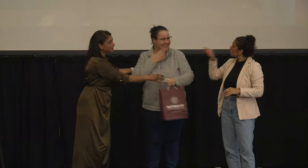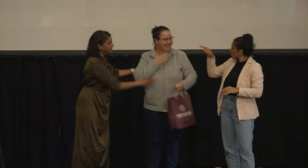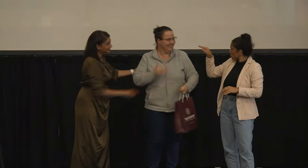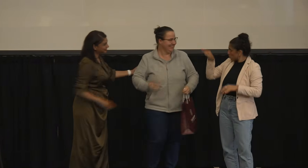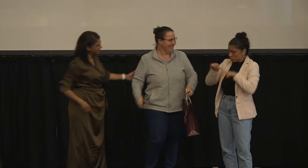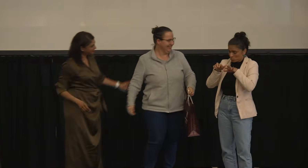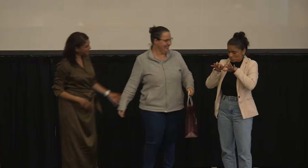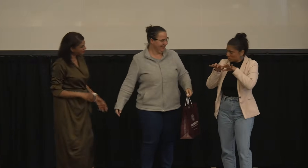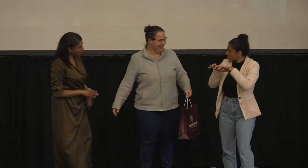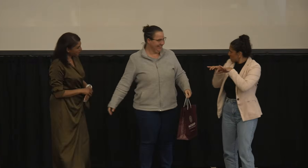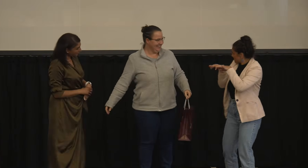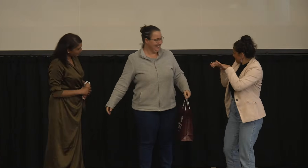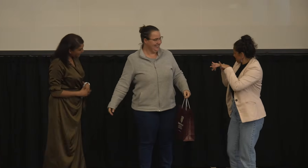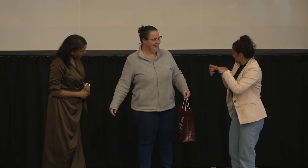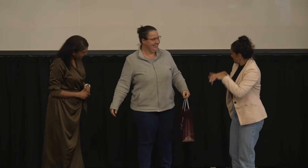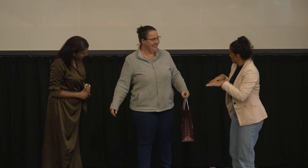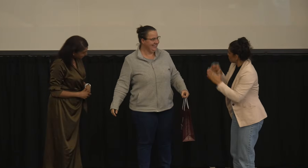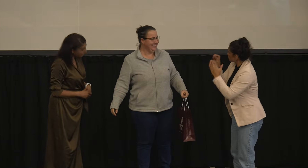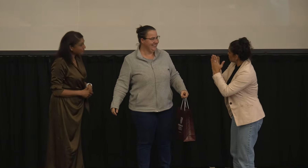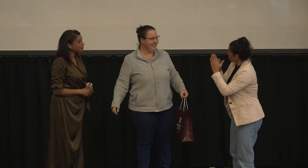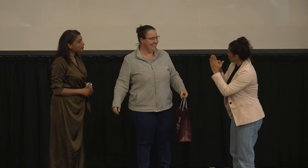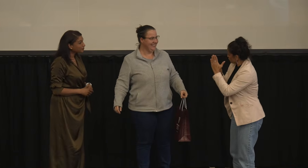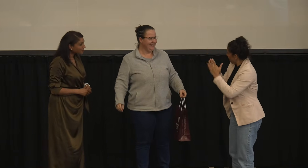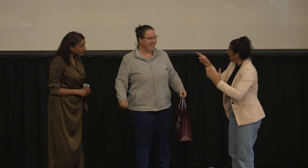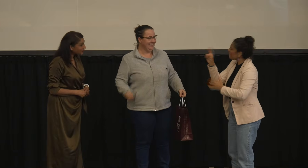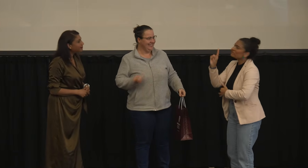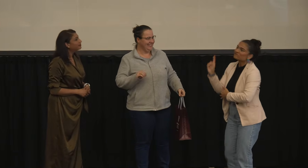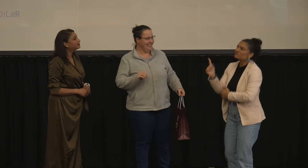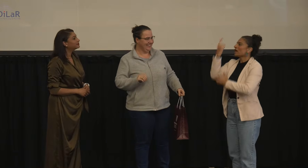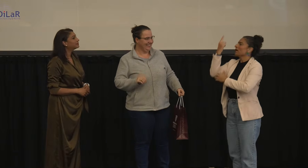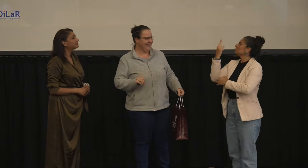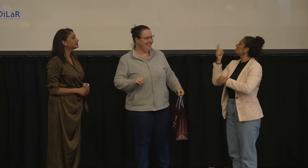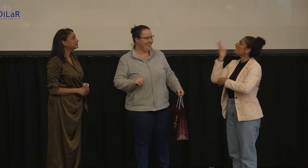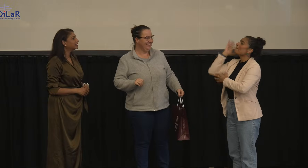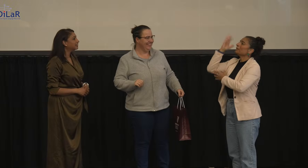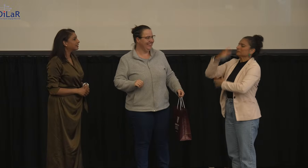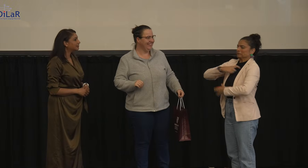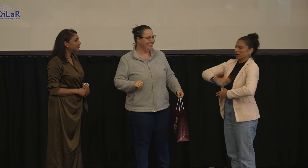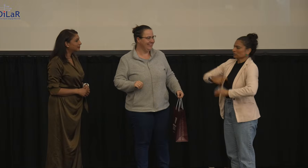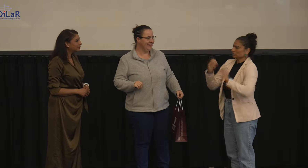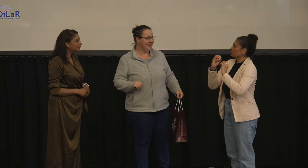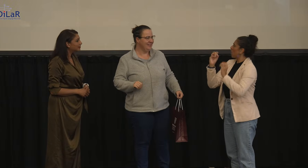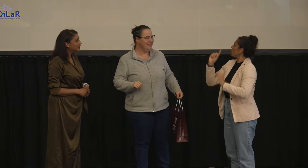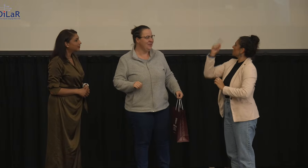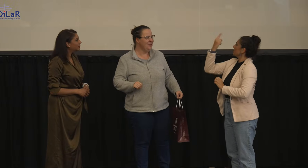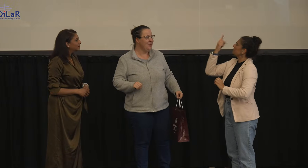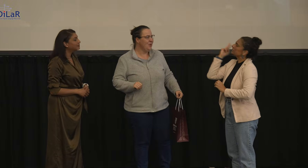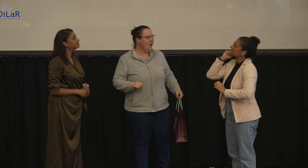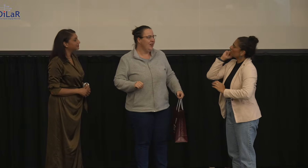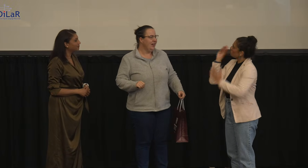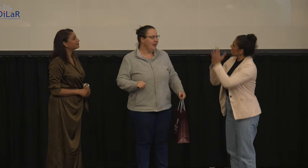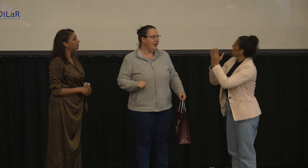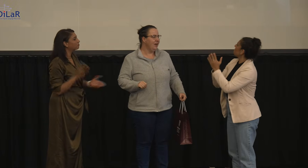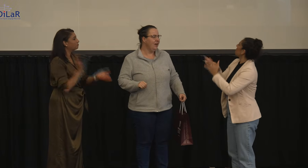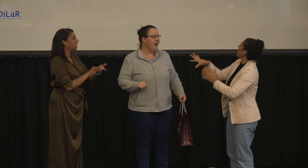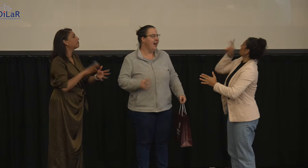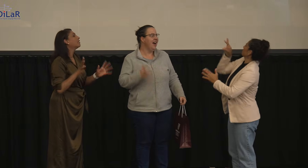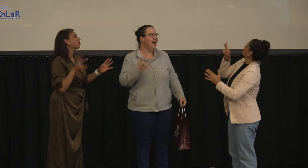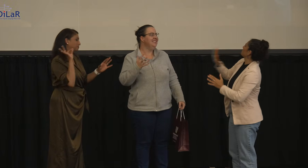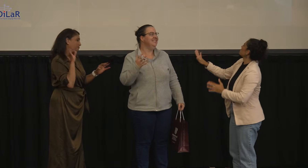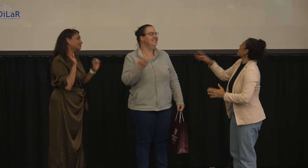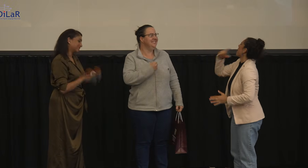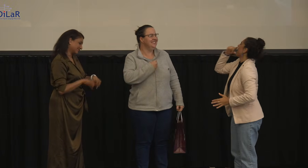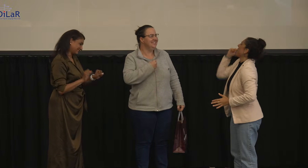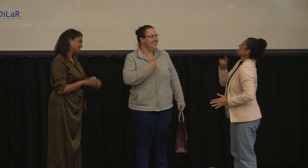so I'm glad I registered. So the point is that you registered, you were the first deaf person to register,